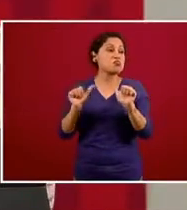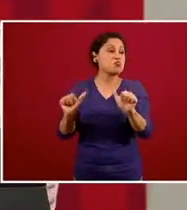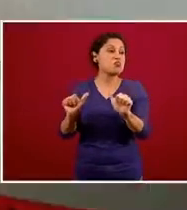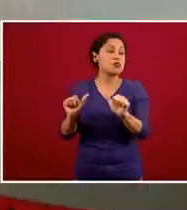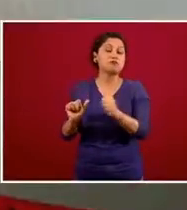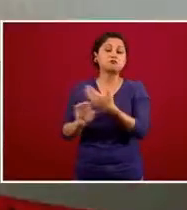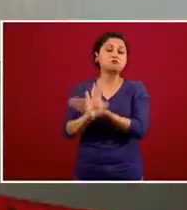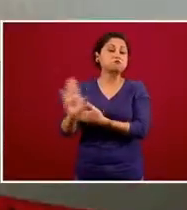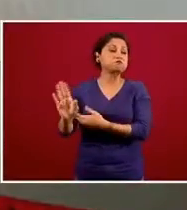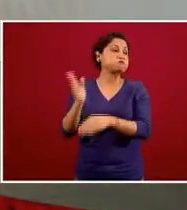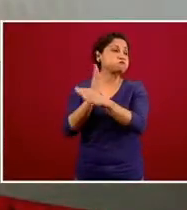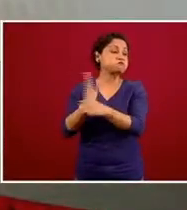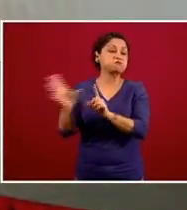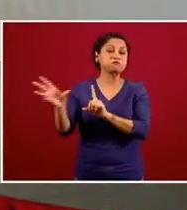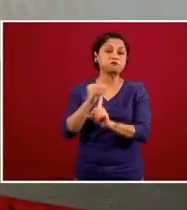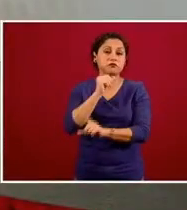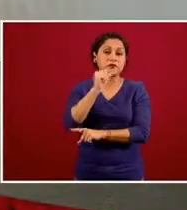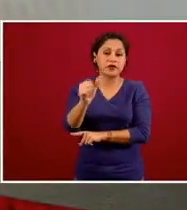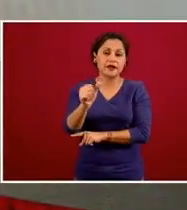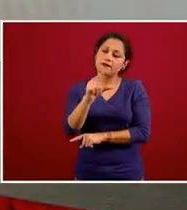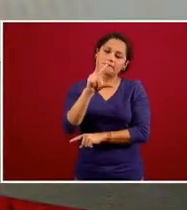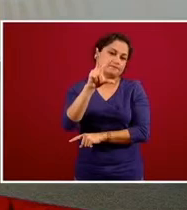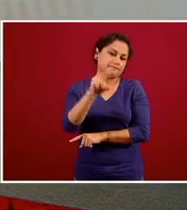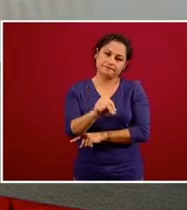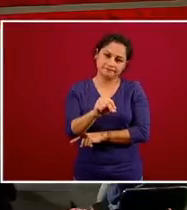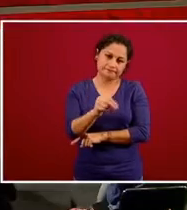because it's not the case.